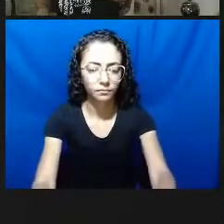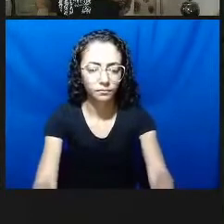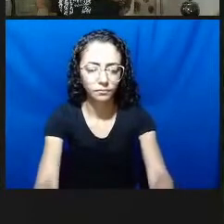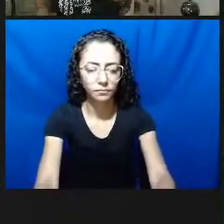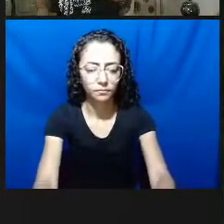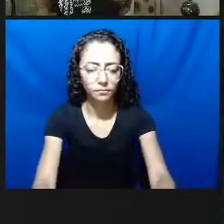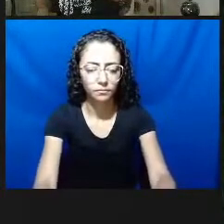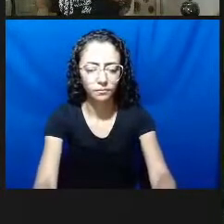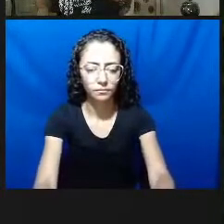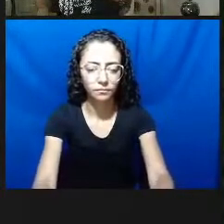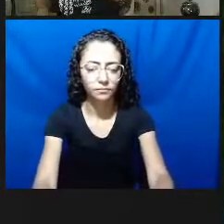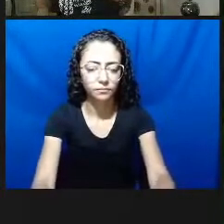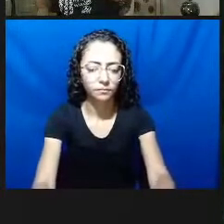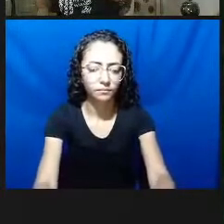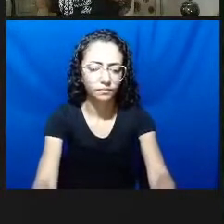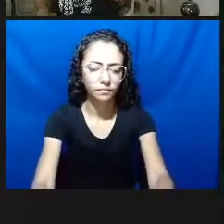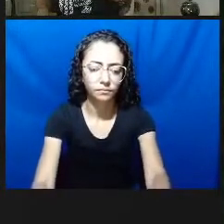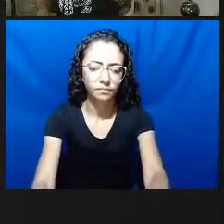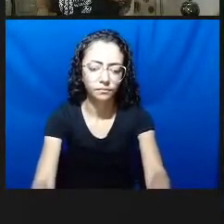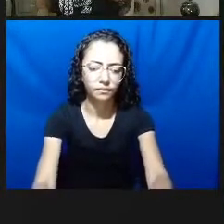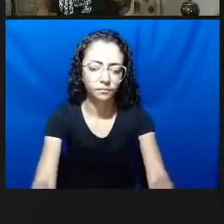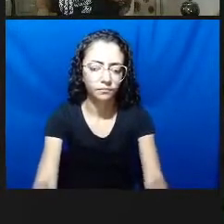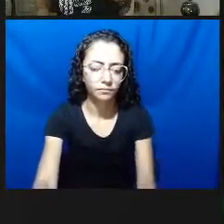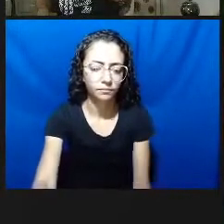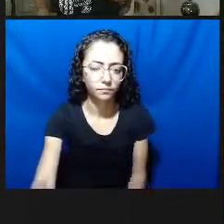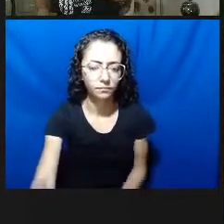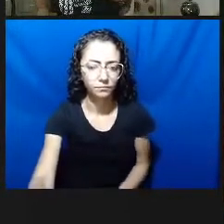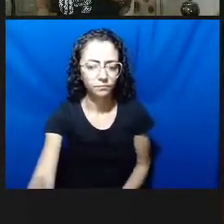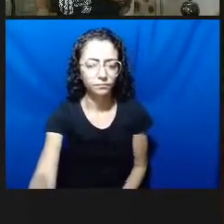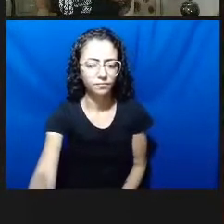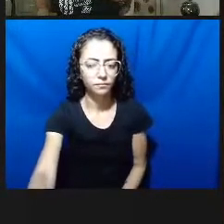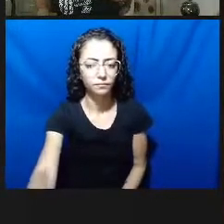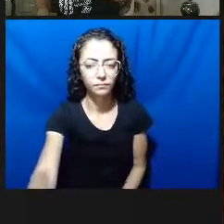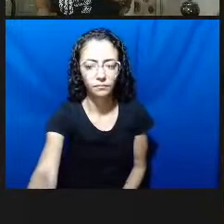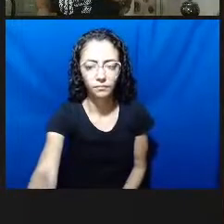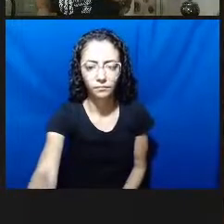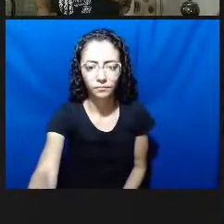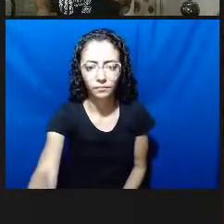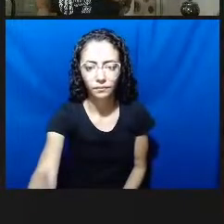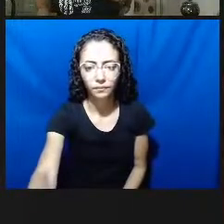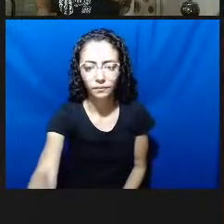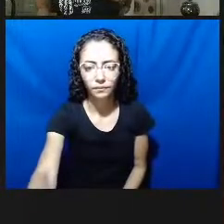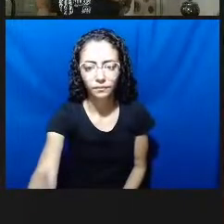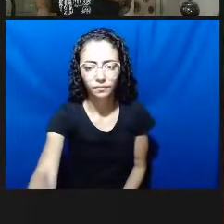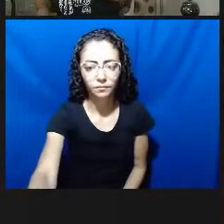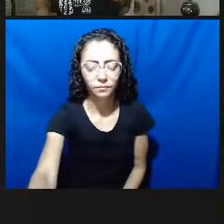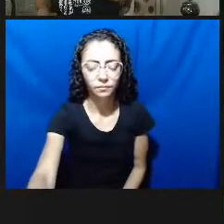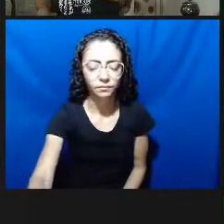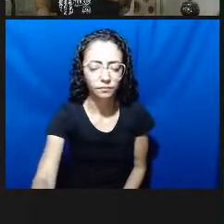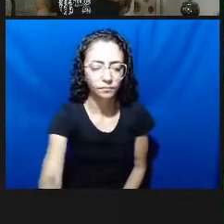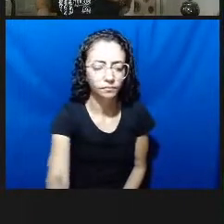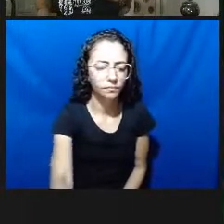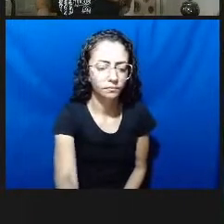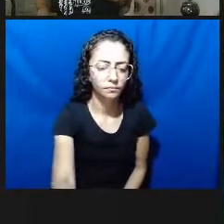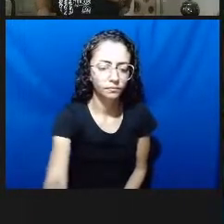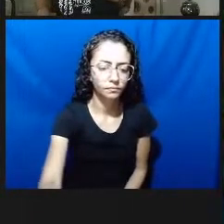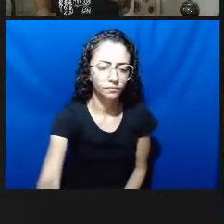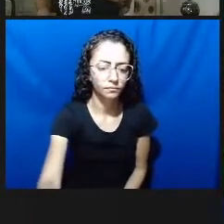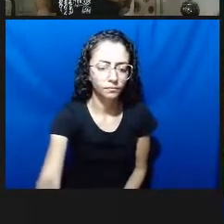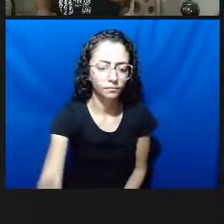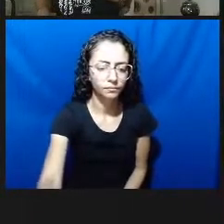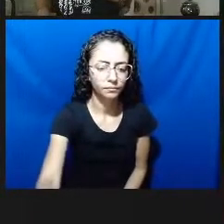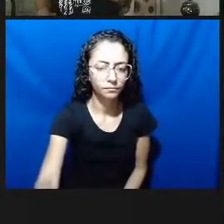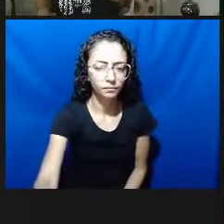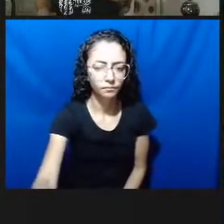In Brazil, you have this kind of hedge. In Denmark, this kind of hedge is growing inside the living room because it's a different climate. In Denmark,